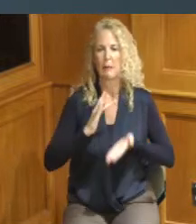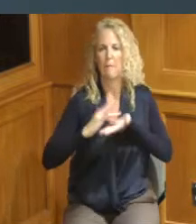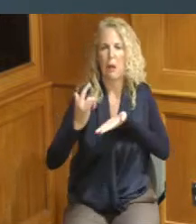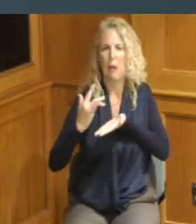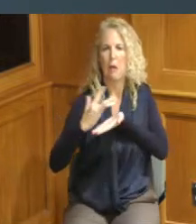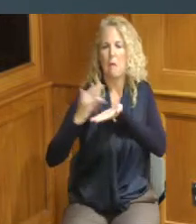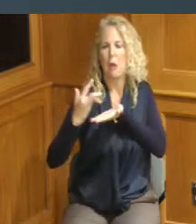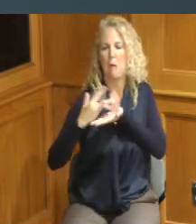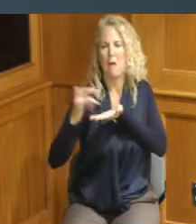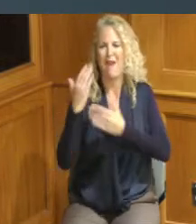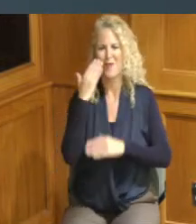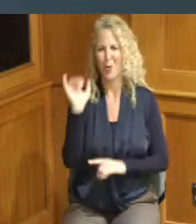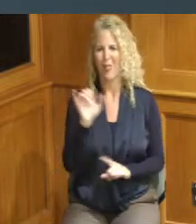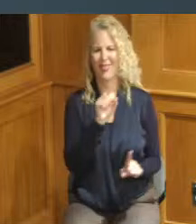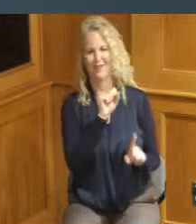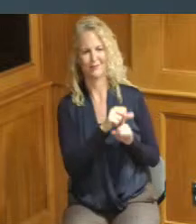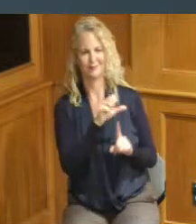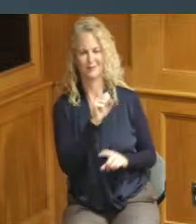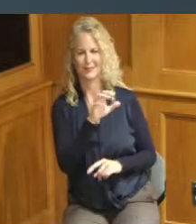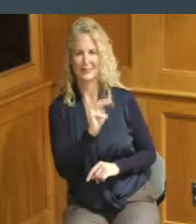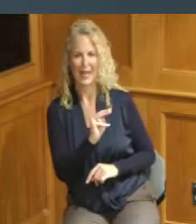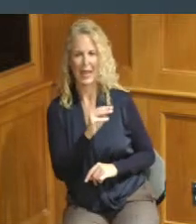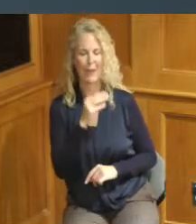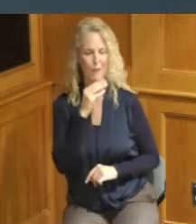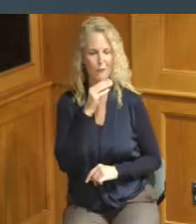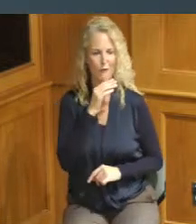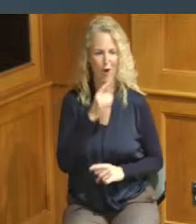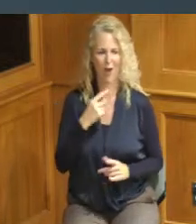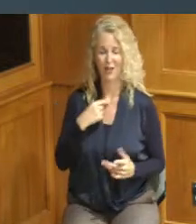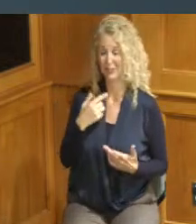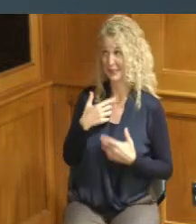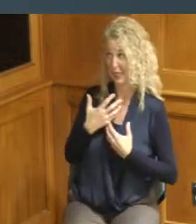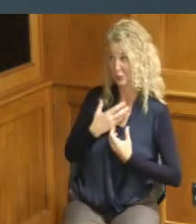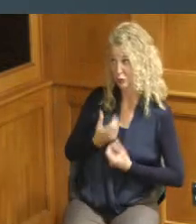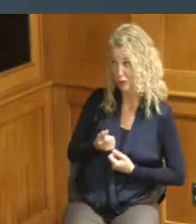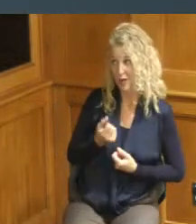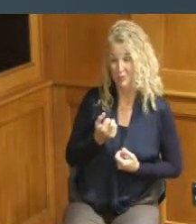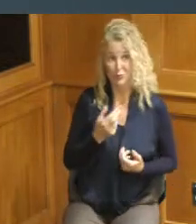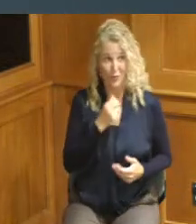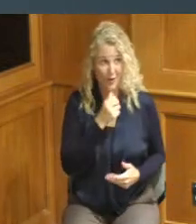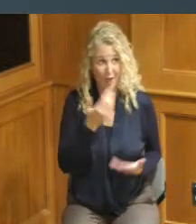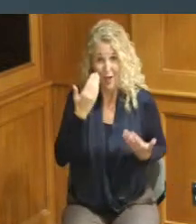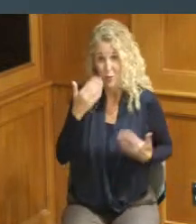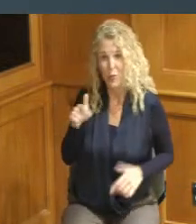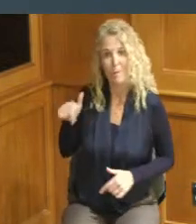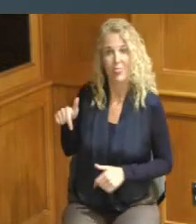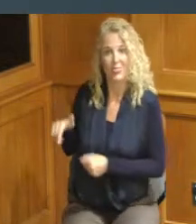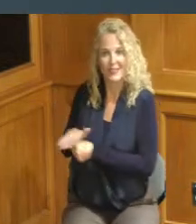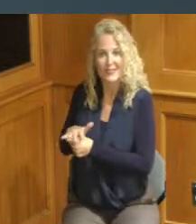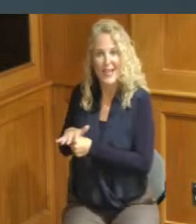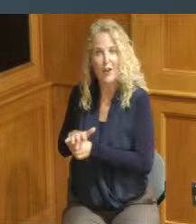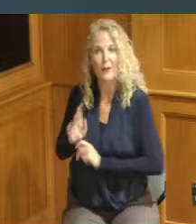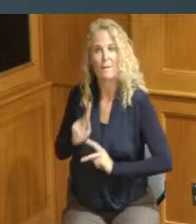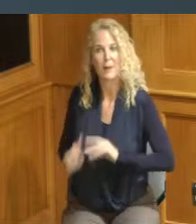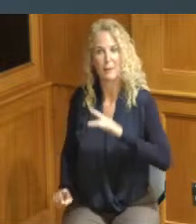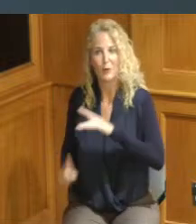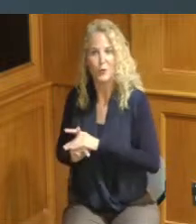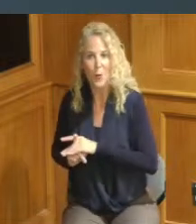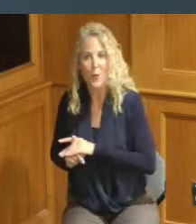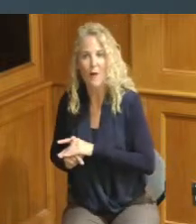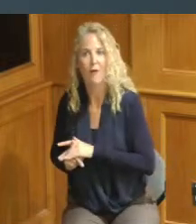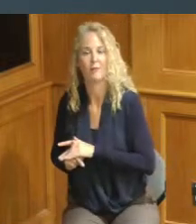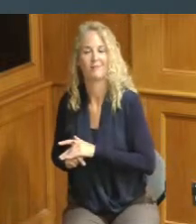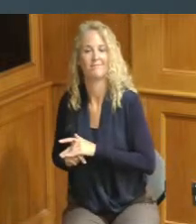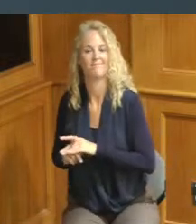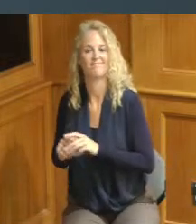of scam, some kind of fraud. You don't know who to trust. But the seniors could come there because of our partnership with Council on